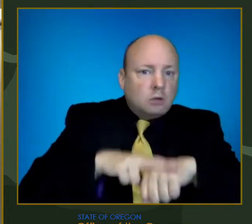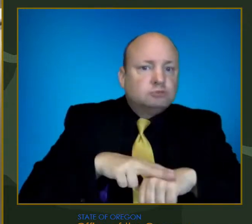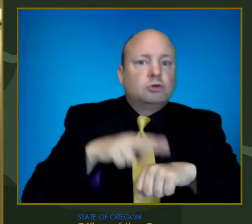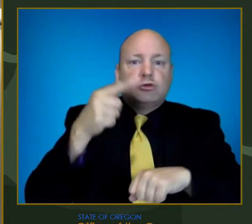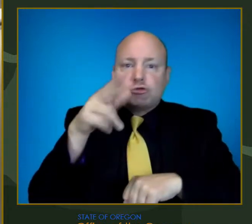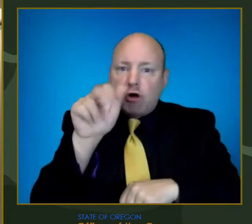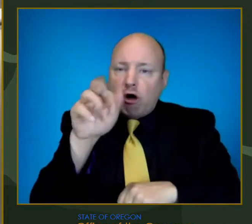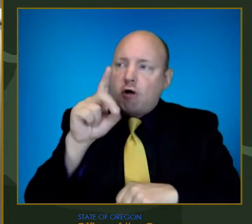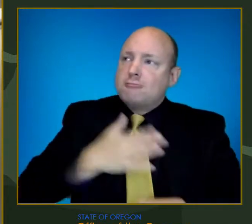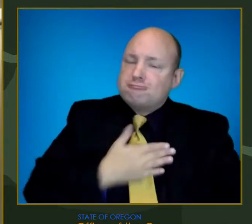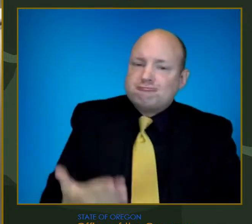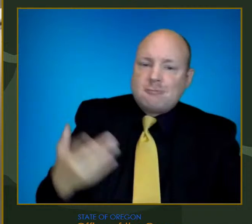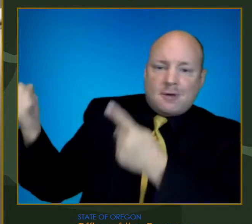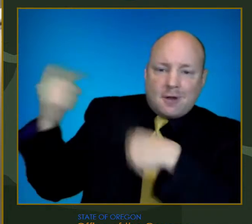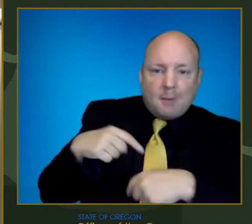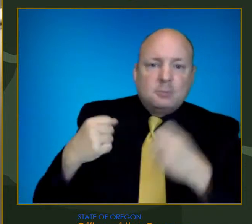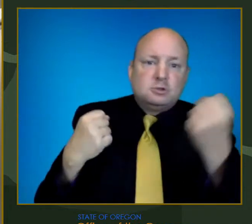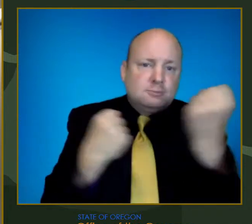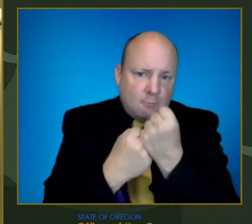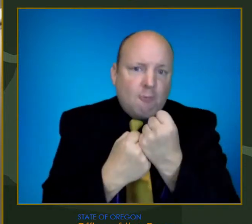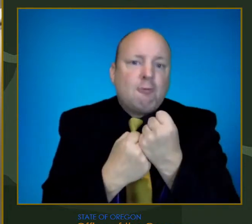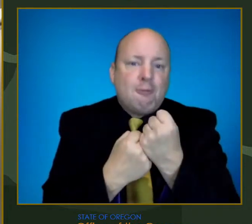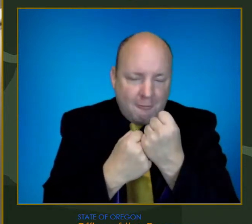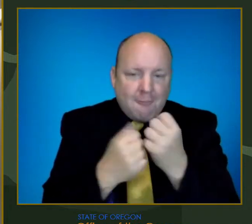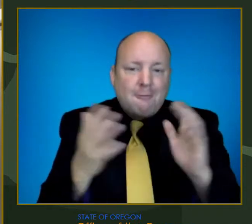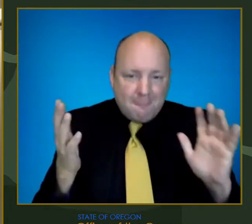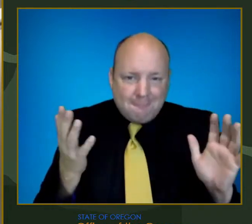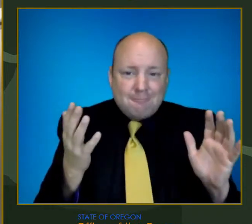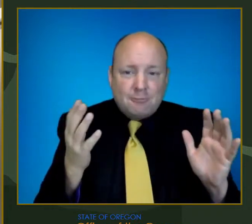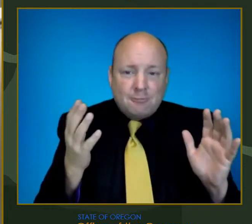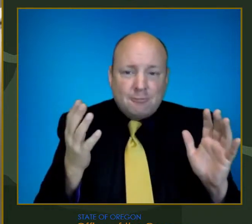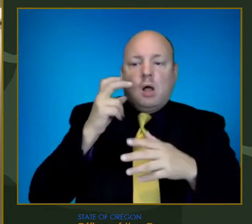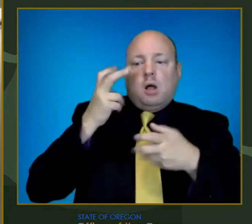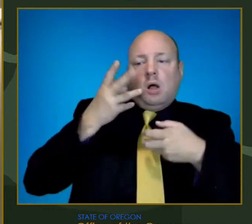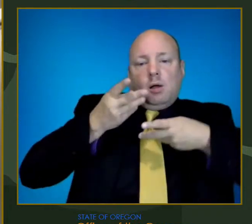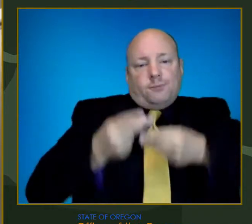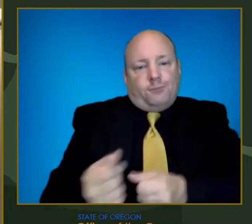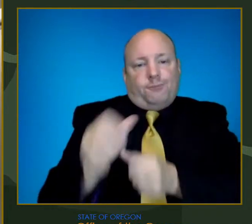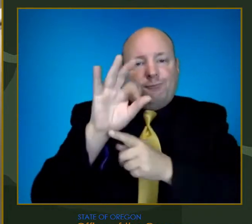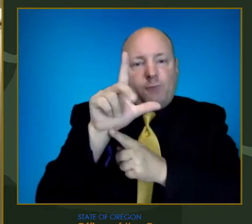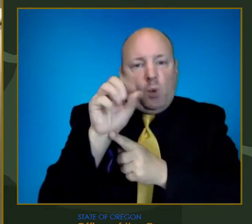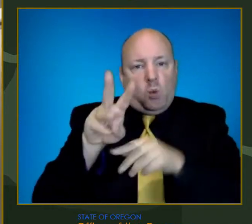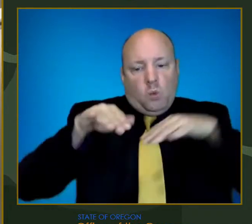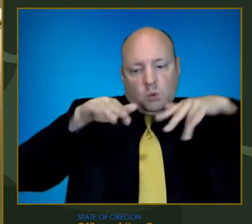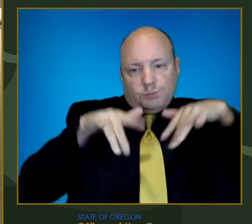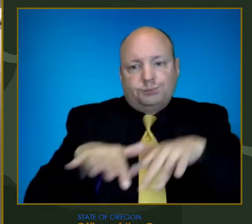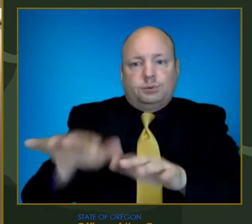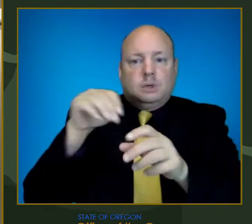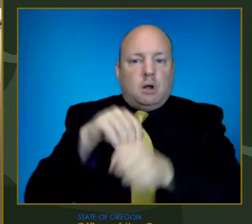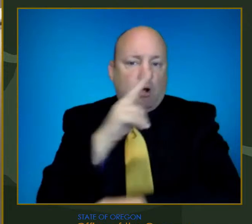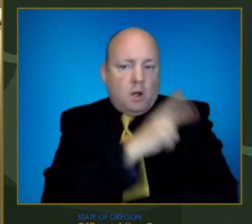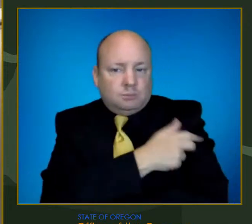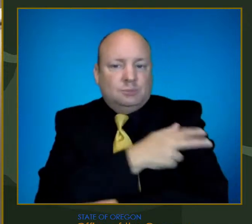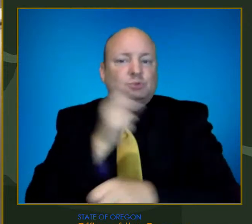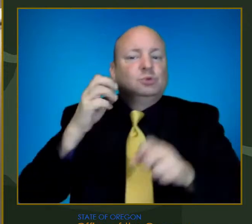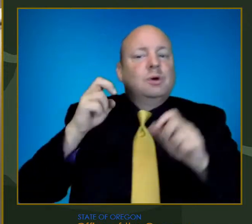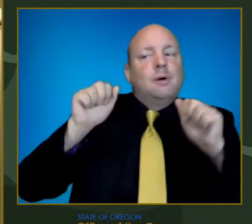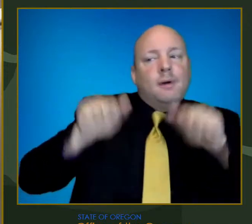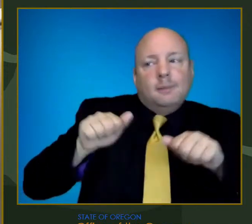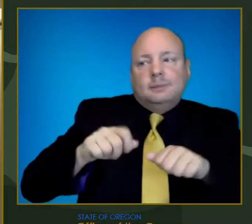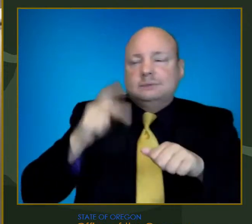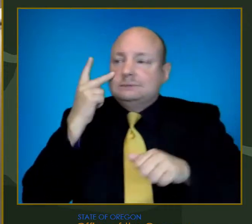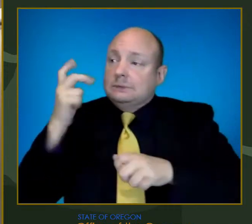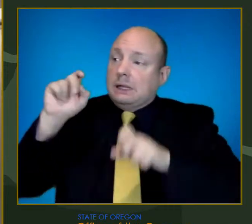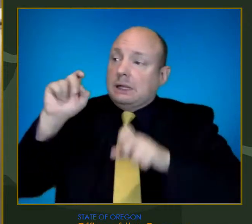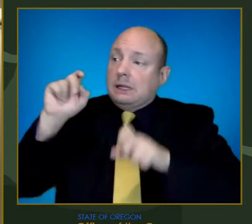of reducing barriers to flow of patients, improving the ability to get in for testing, as well as